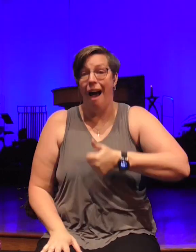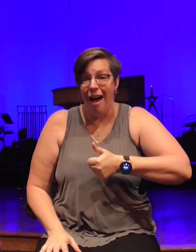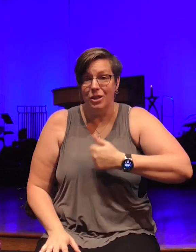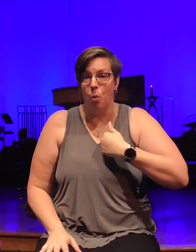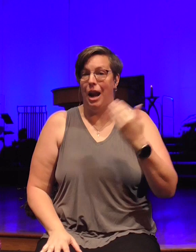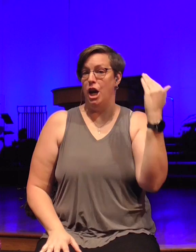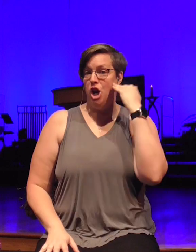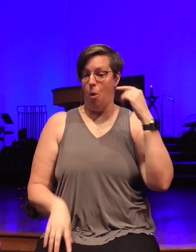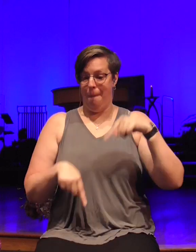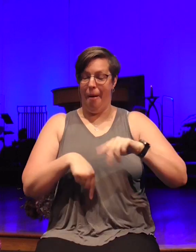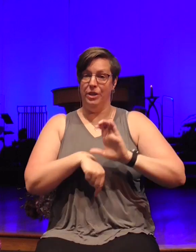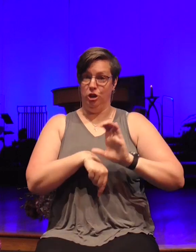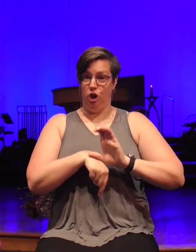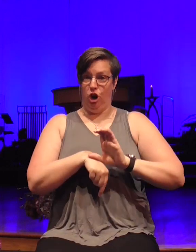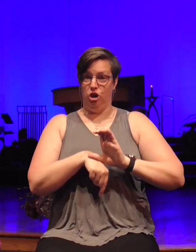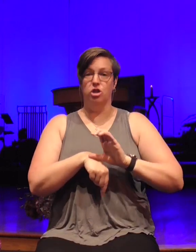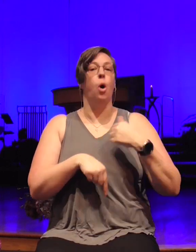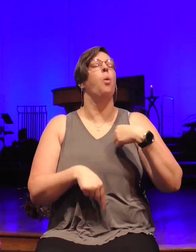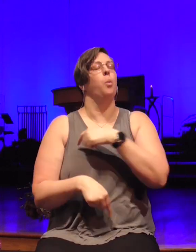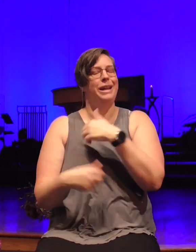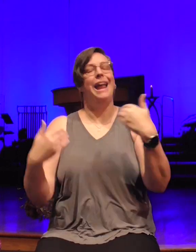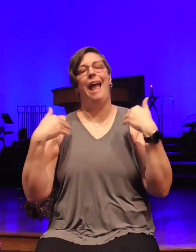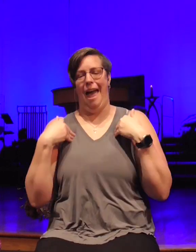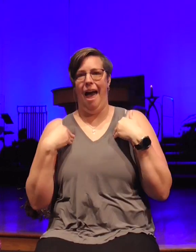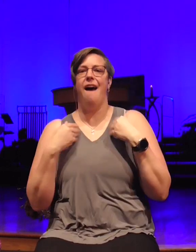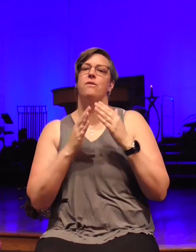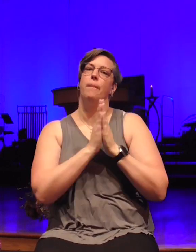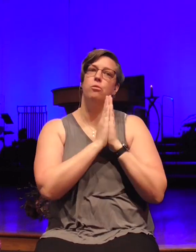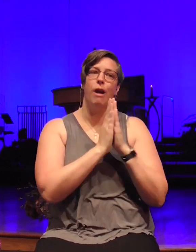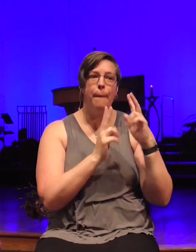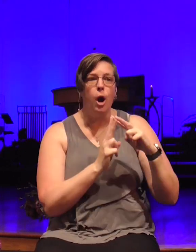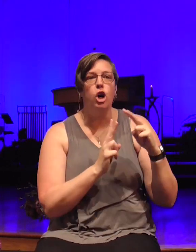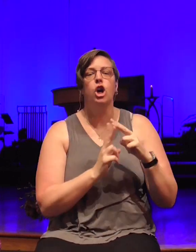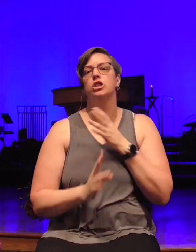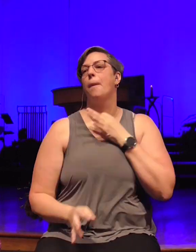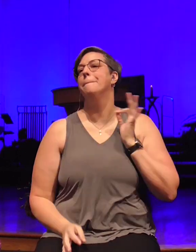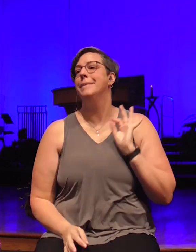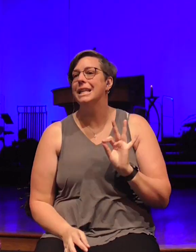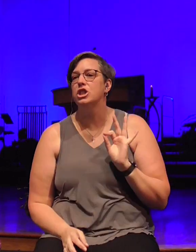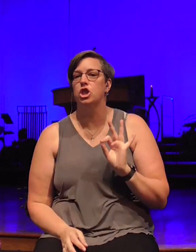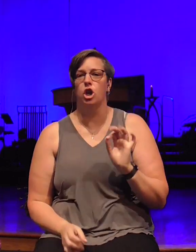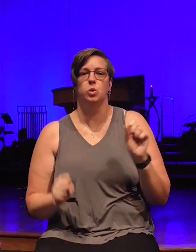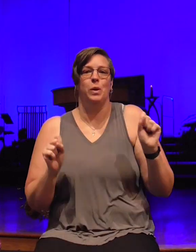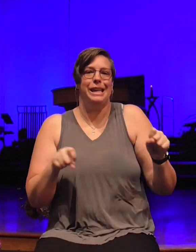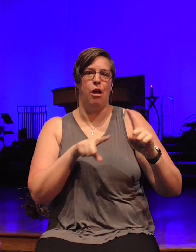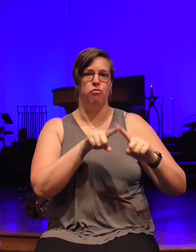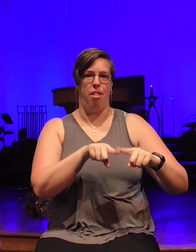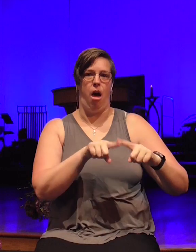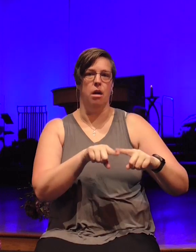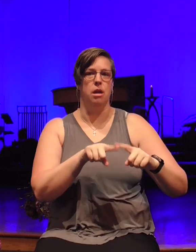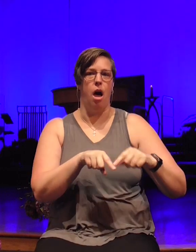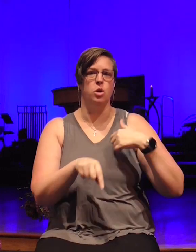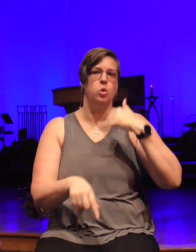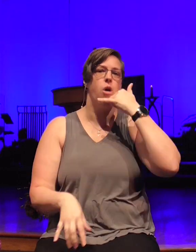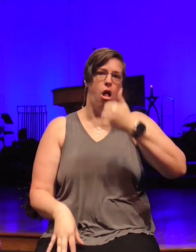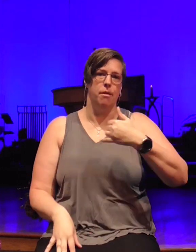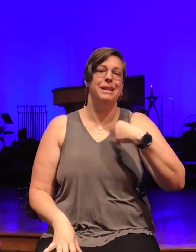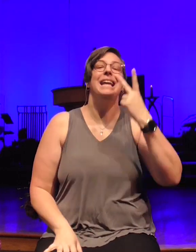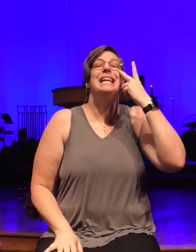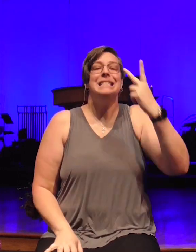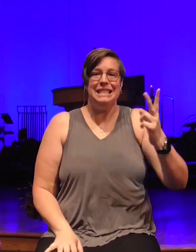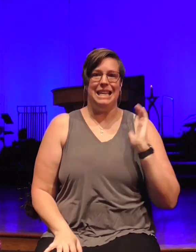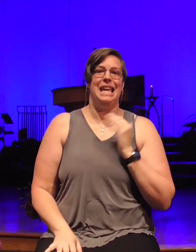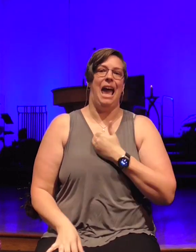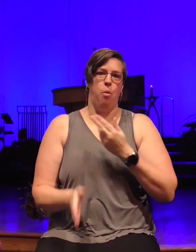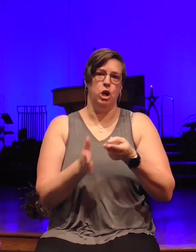High Church is that we have practitioner prayer partners and ministers that we can all rely on to call who can see our true colors.